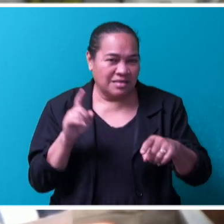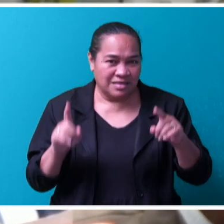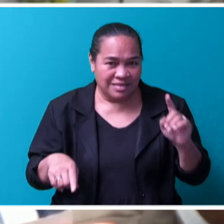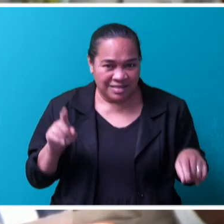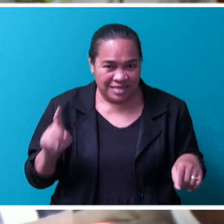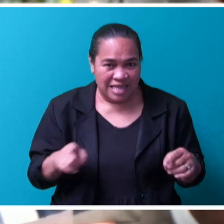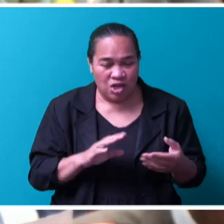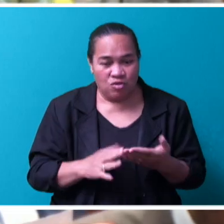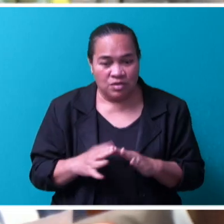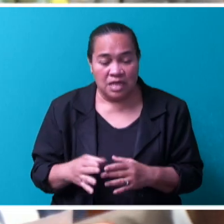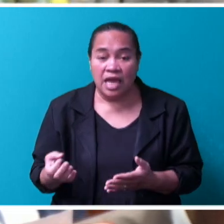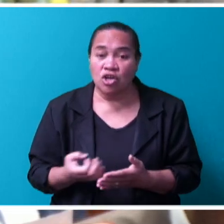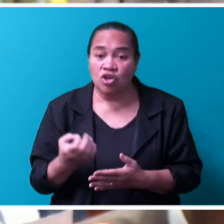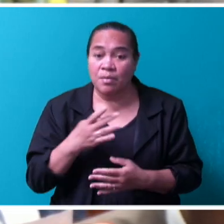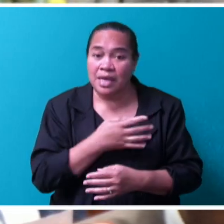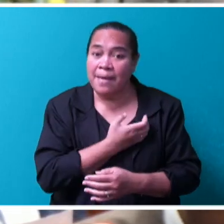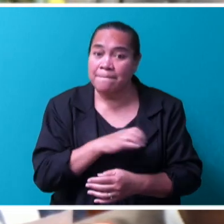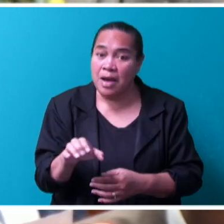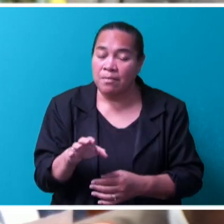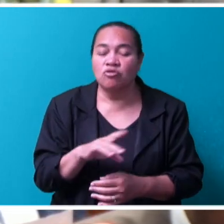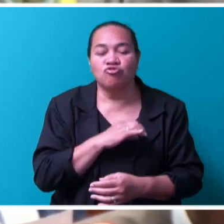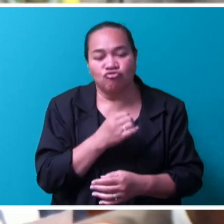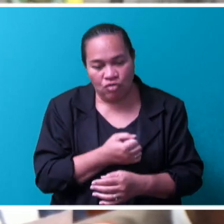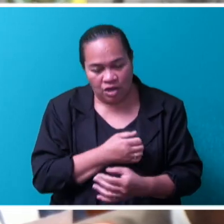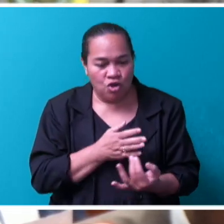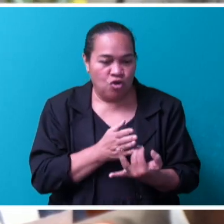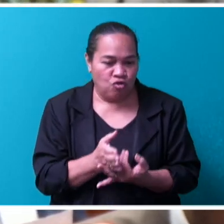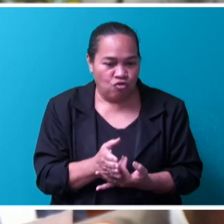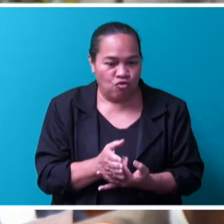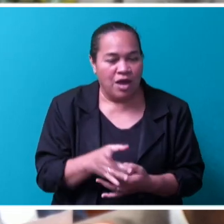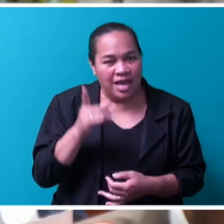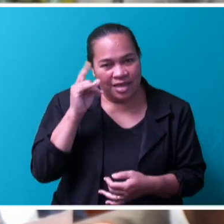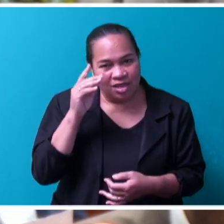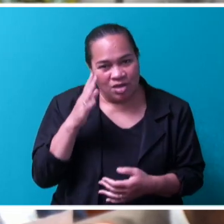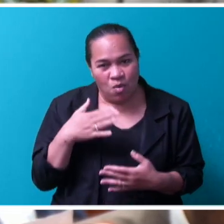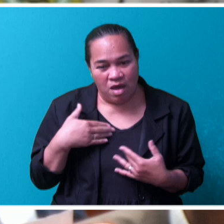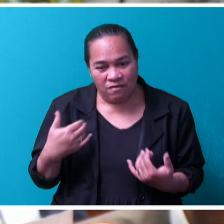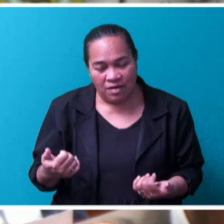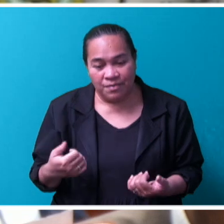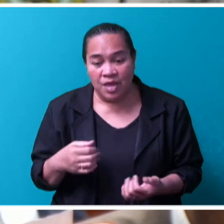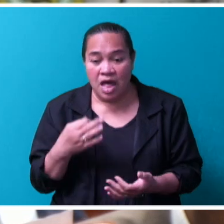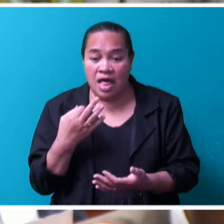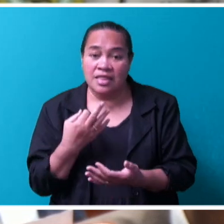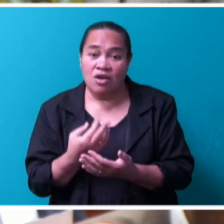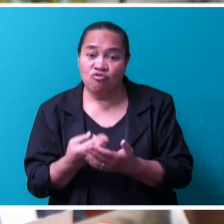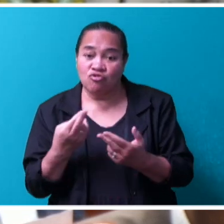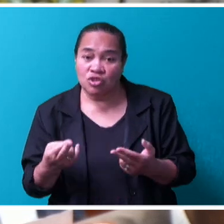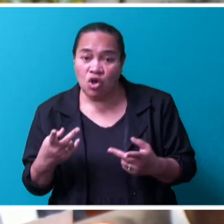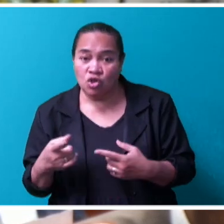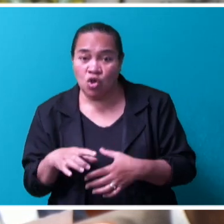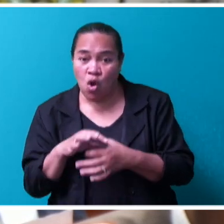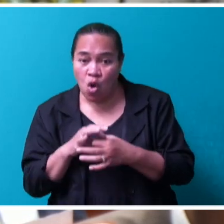empowerment was strengthened through the iTaukei Wealth Fund, resource owners development projects, and